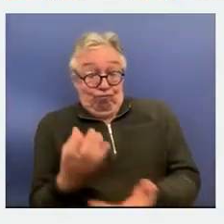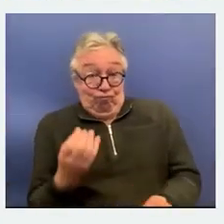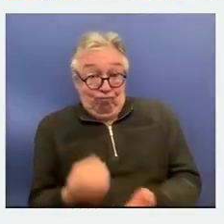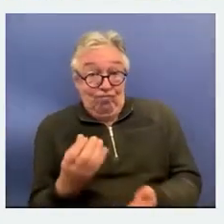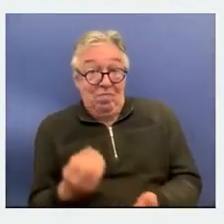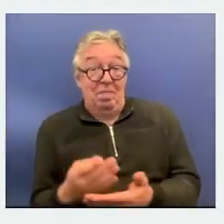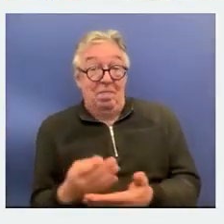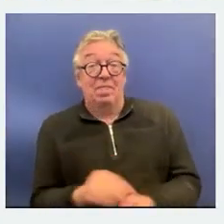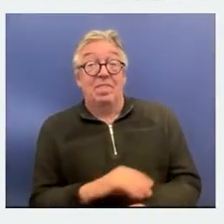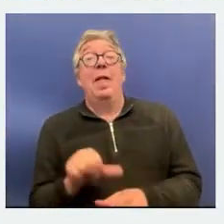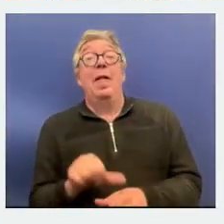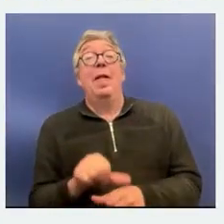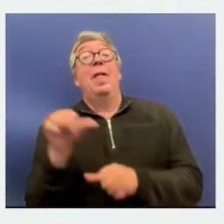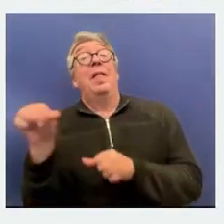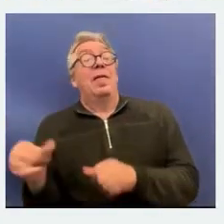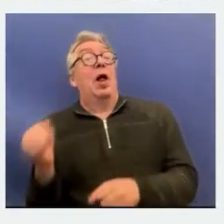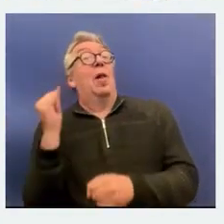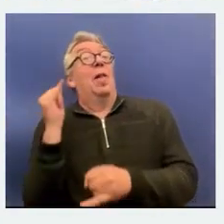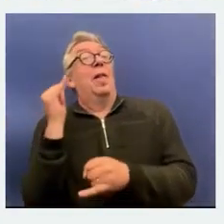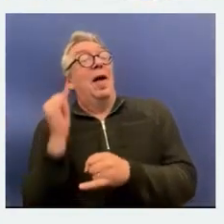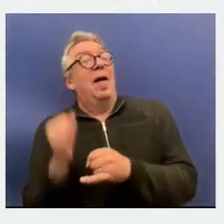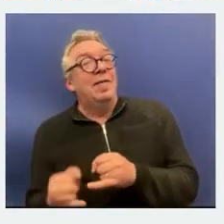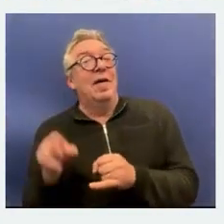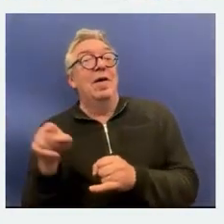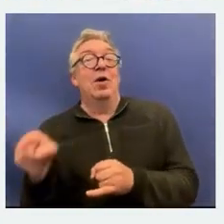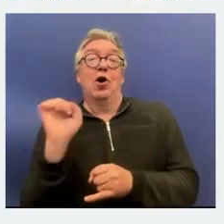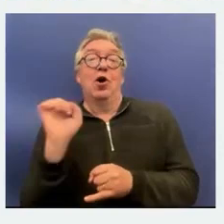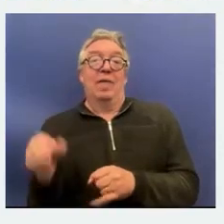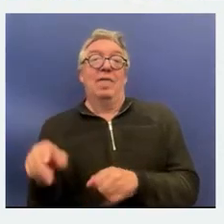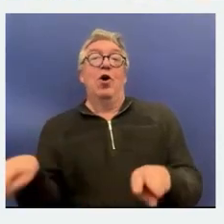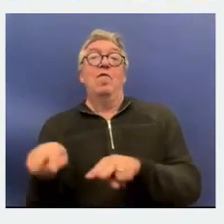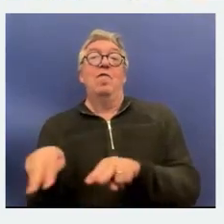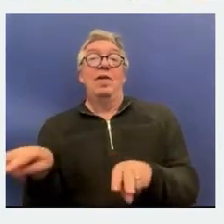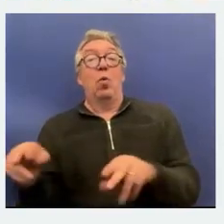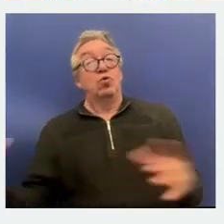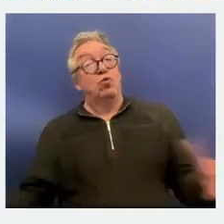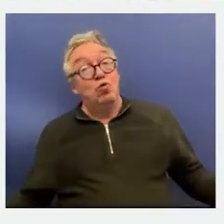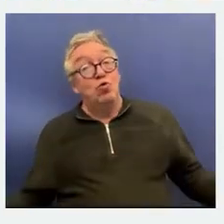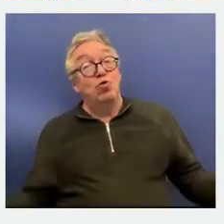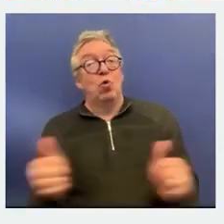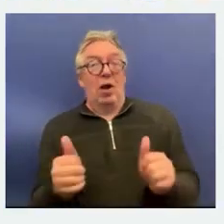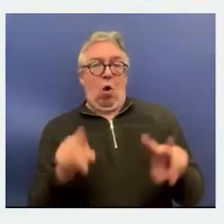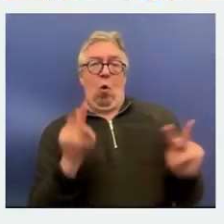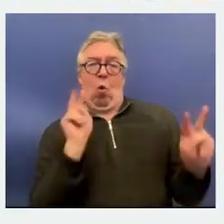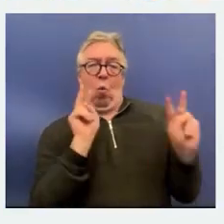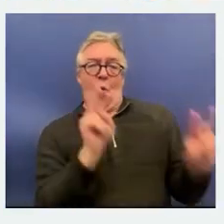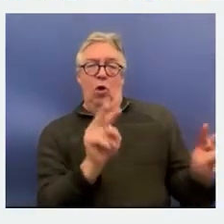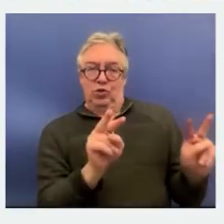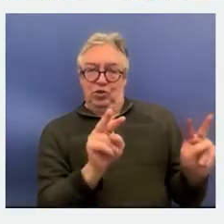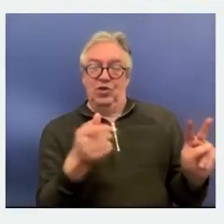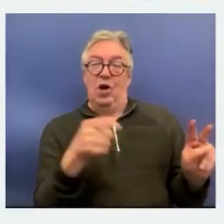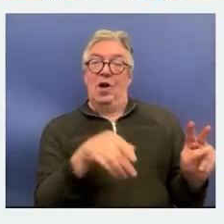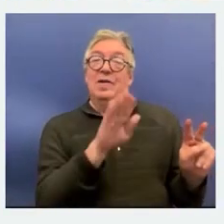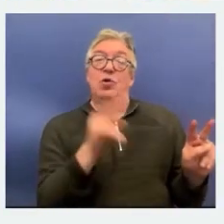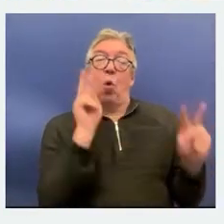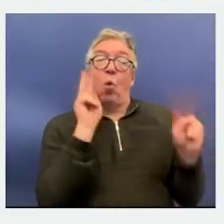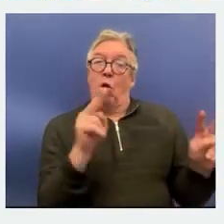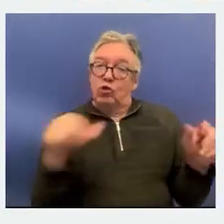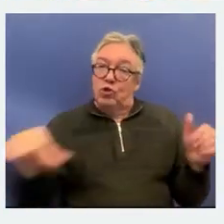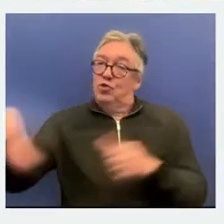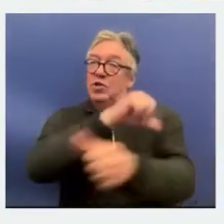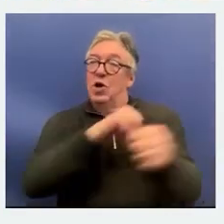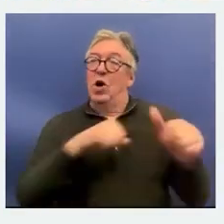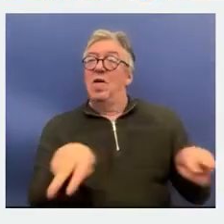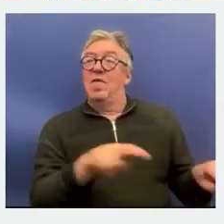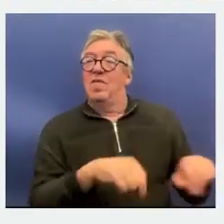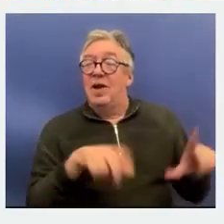training that they can present all their videos together. And so they watch all the other testimonies as well and the articles made about